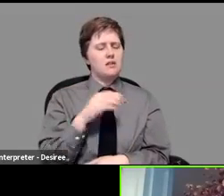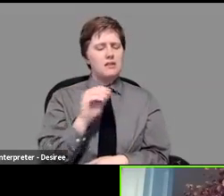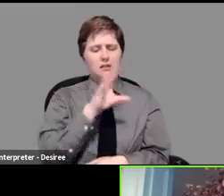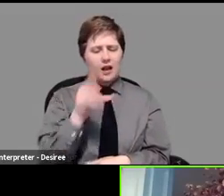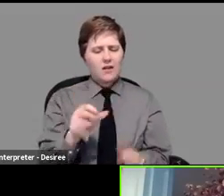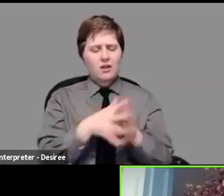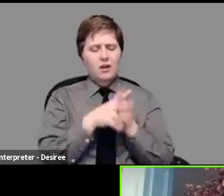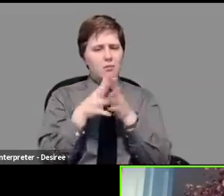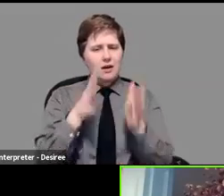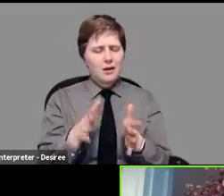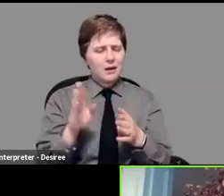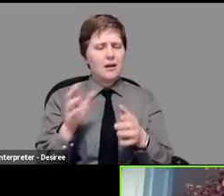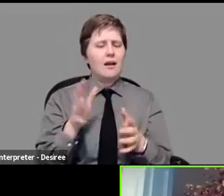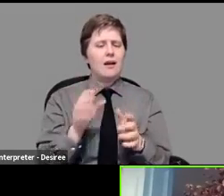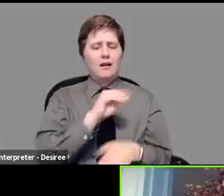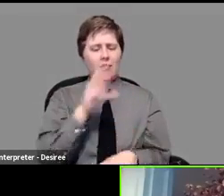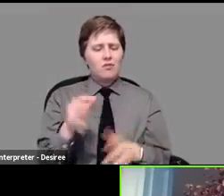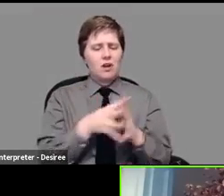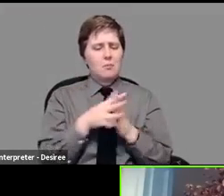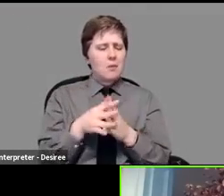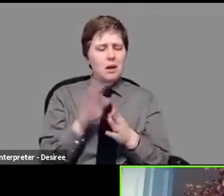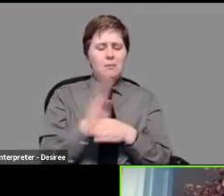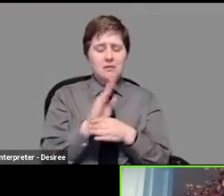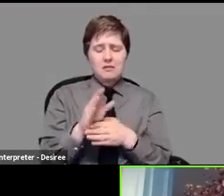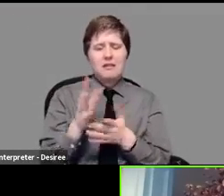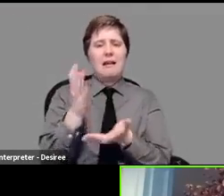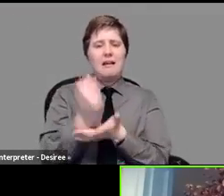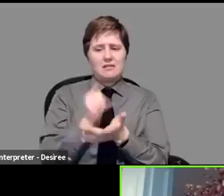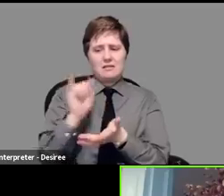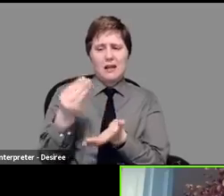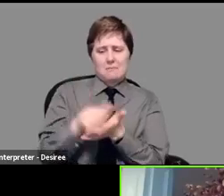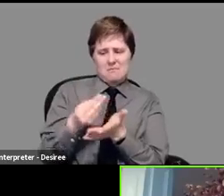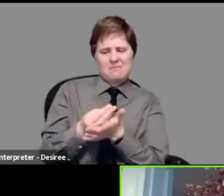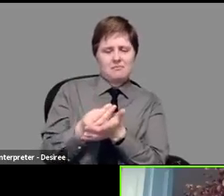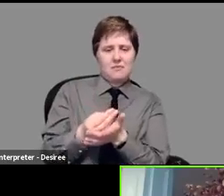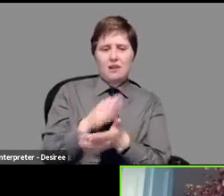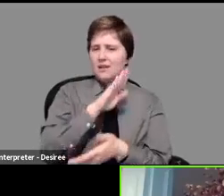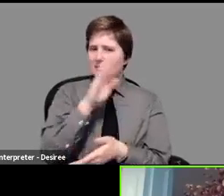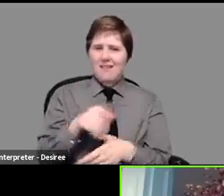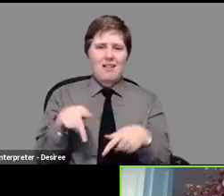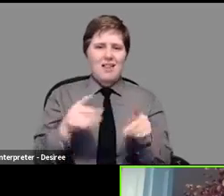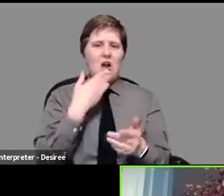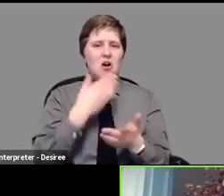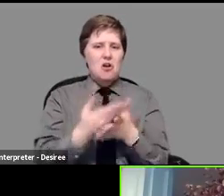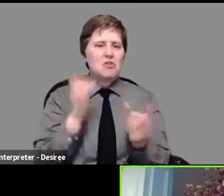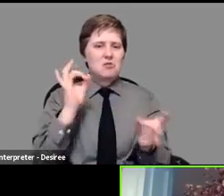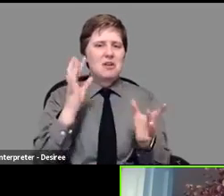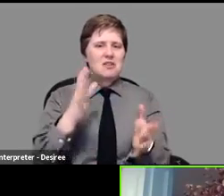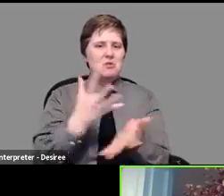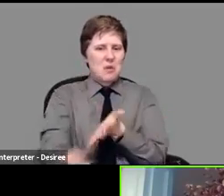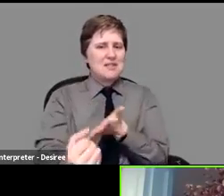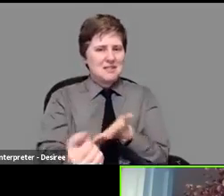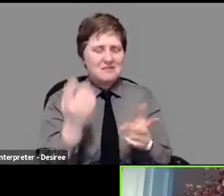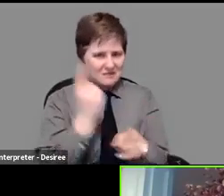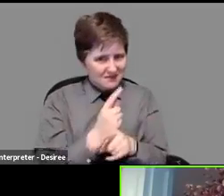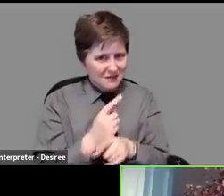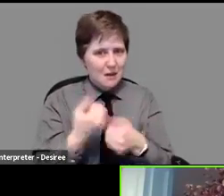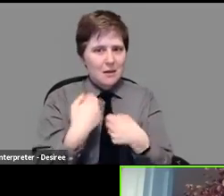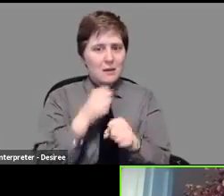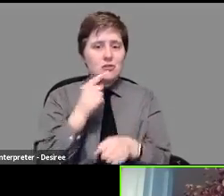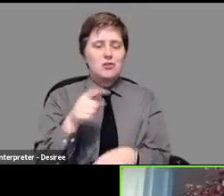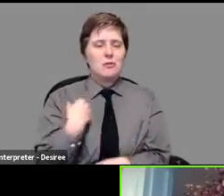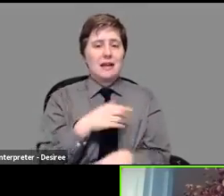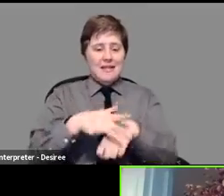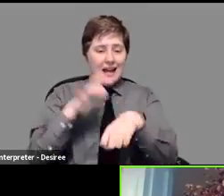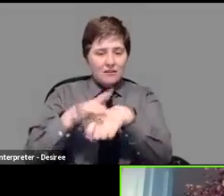African-Americans, African-American businesses to get a piece of this pie, never let a good crisis go to waste, right? And make sure that we're taking advantage of all